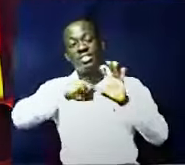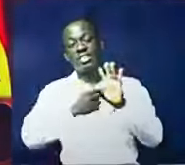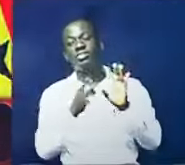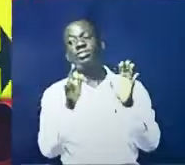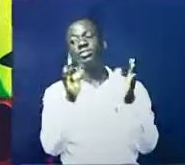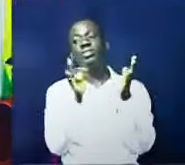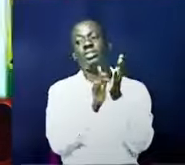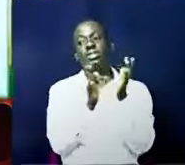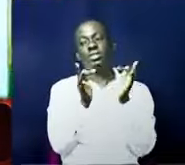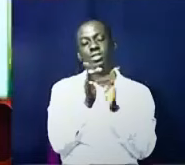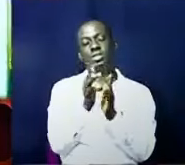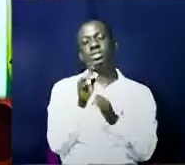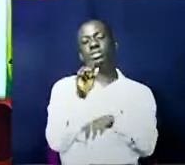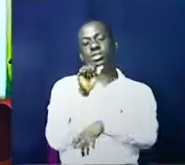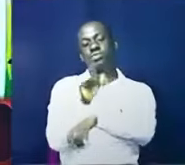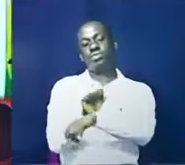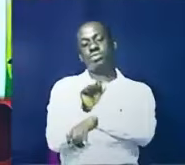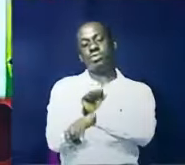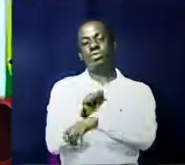by Mark.